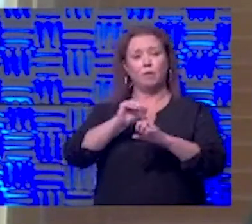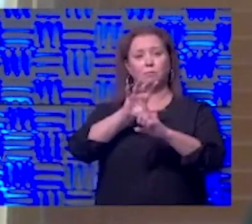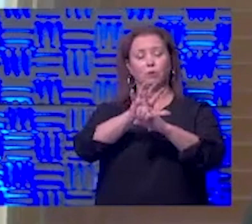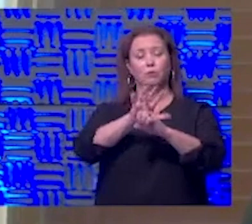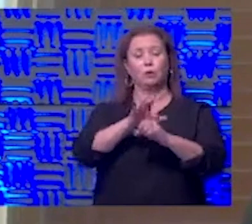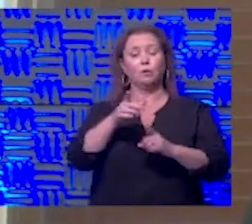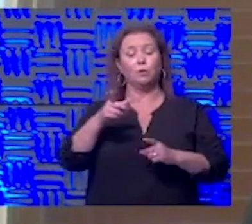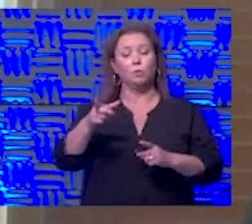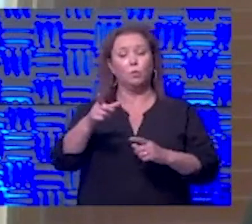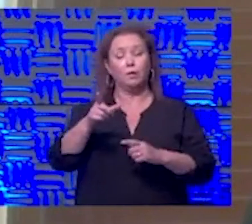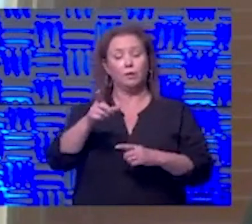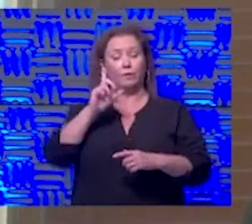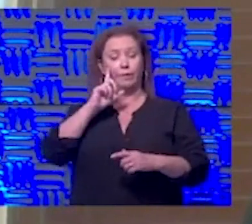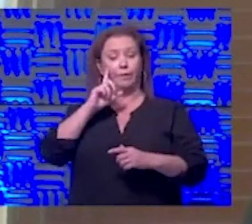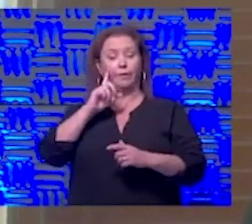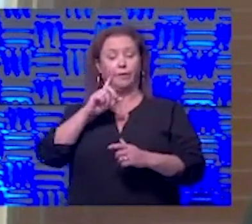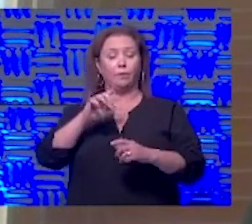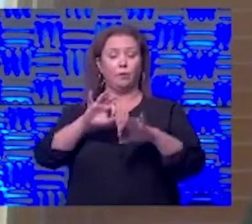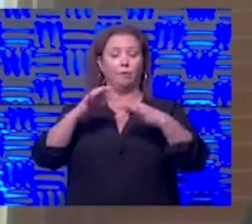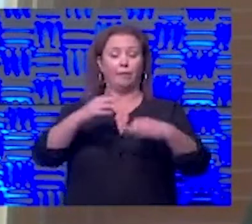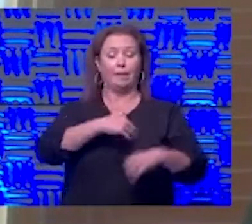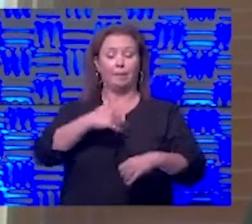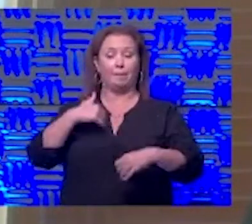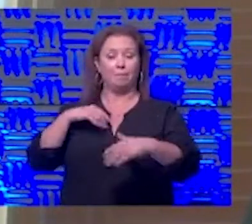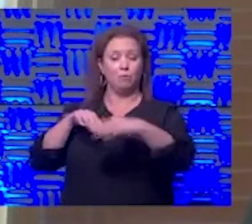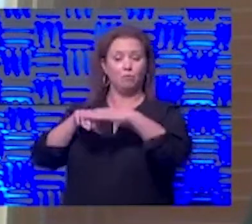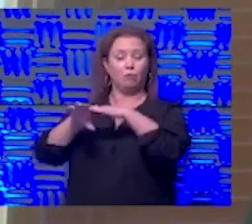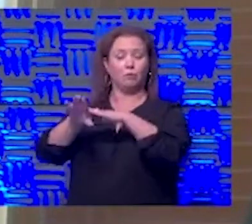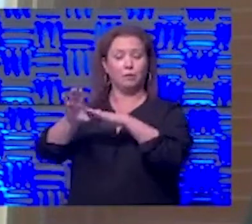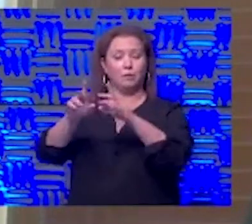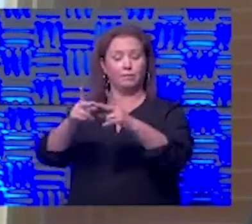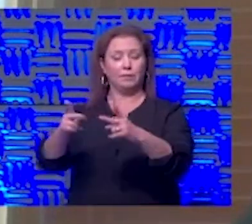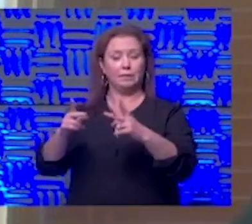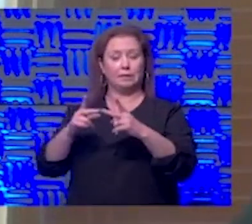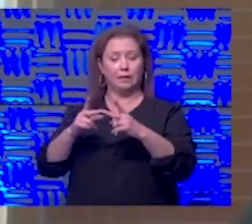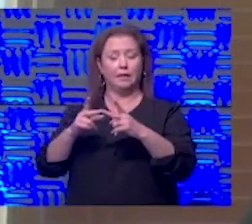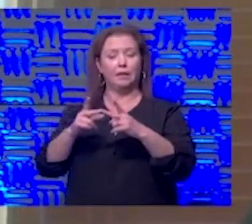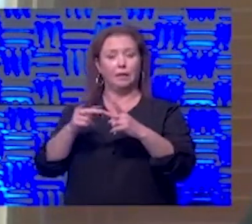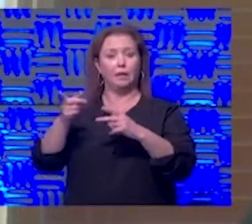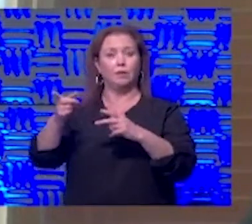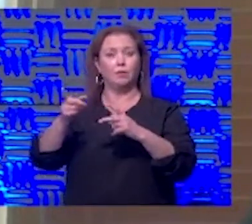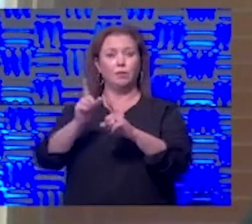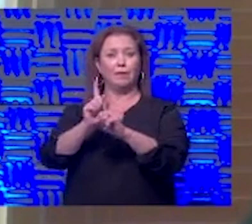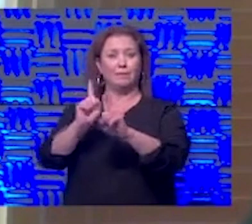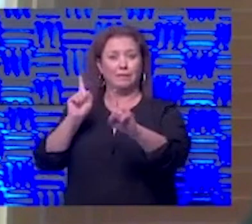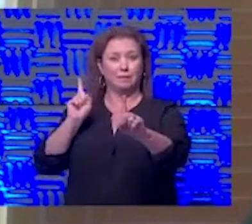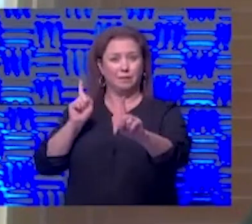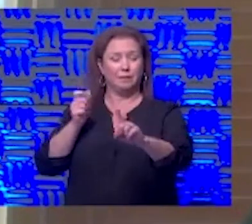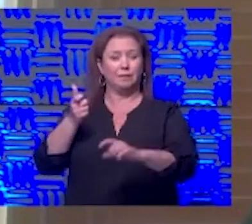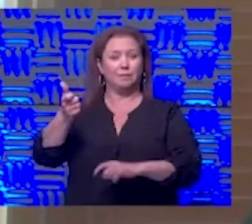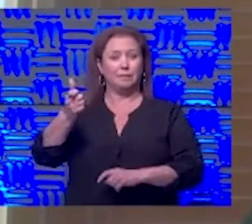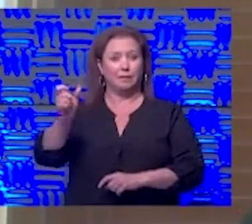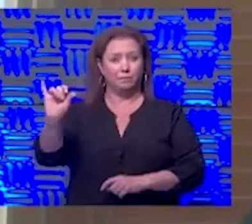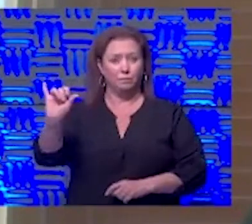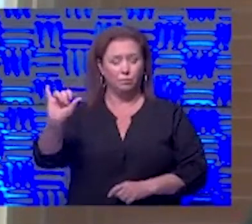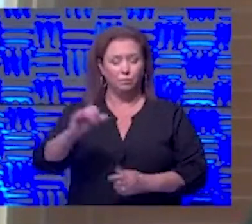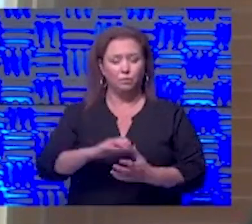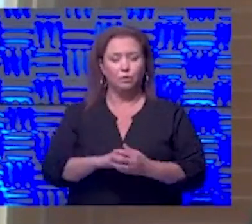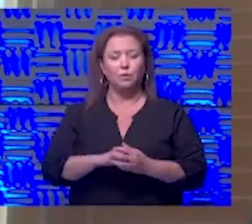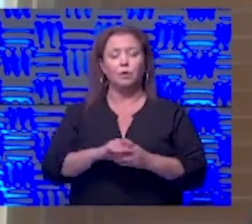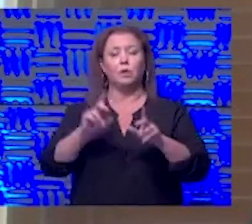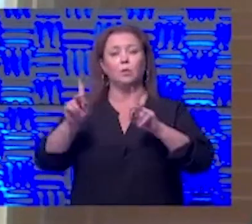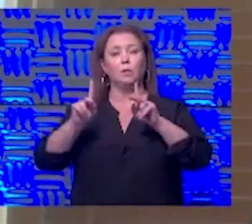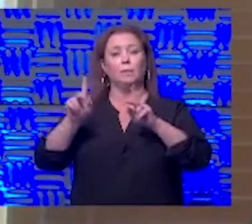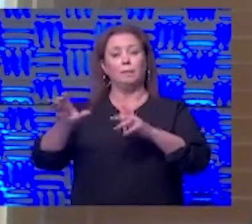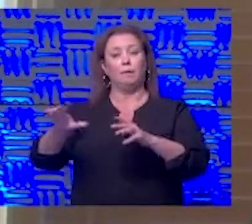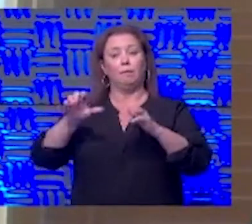he or she goes into the facility in current state, they are doing complete physical distancing in the facility also. When people leave